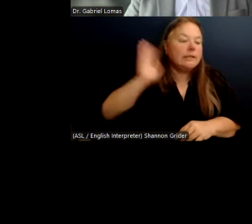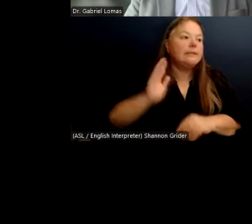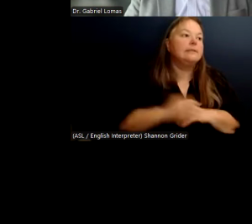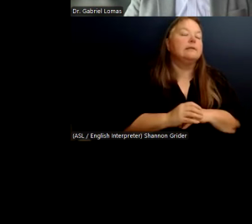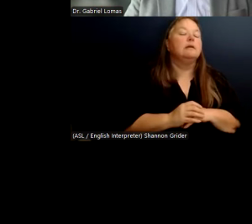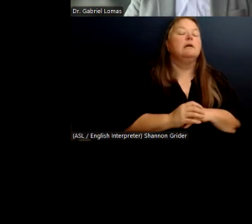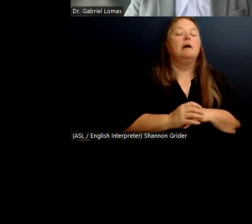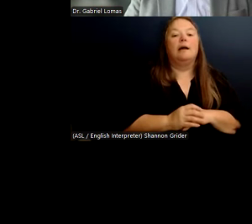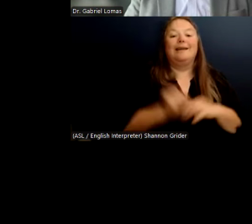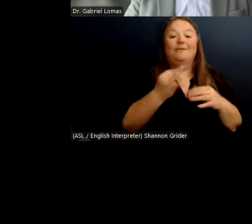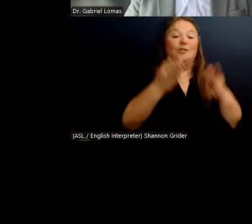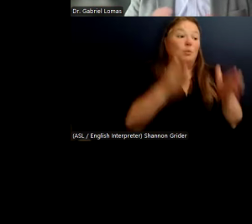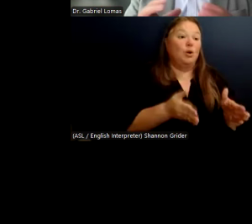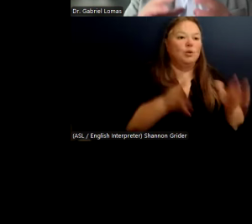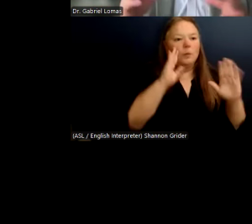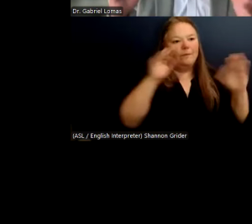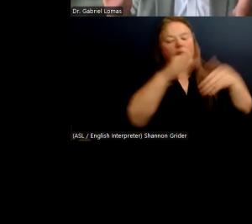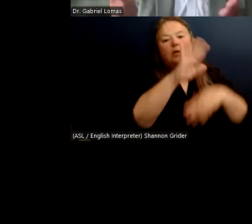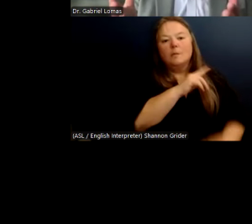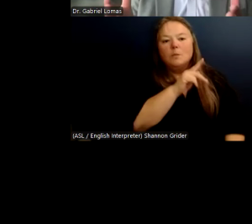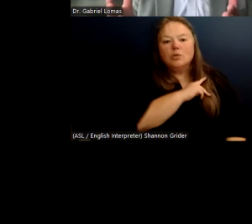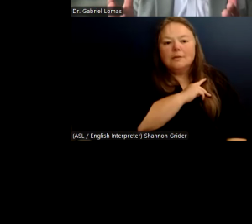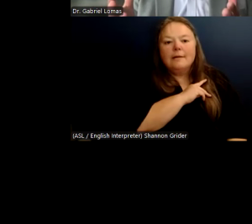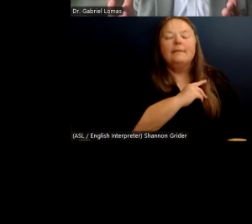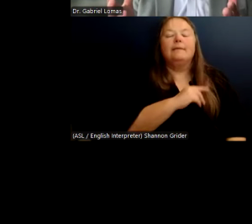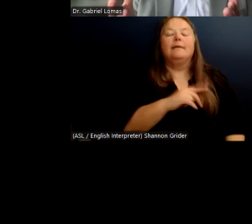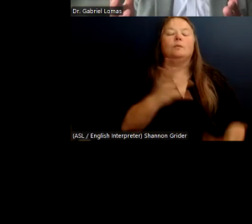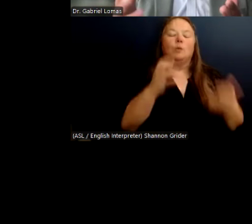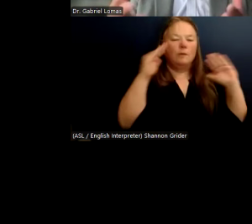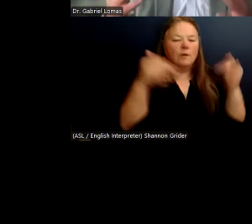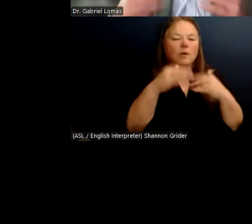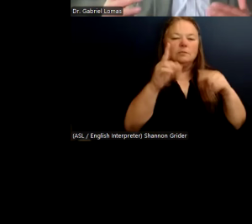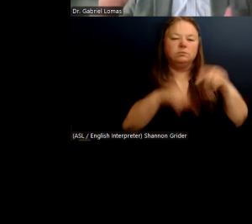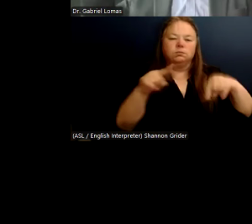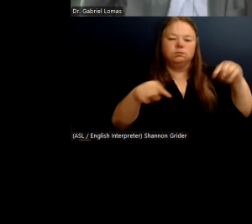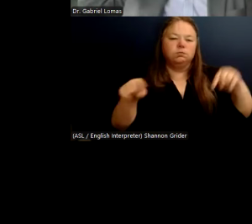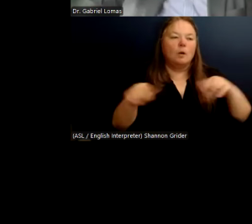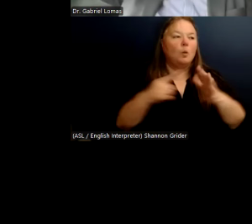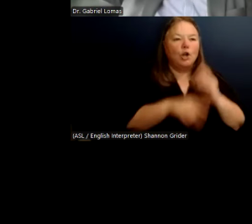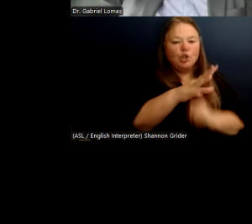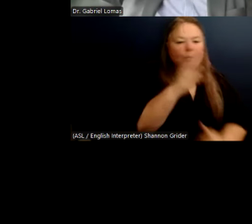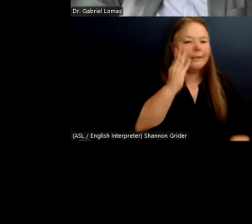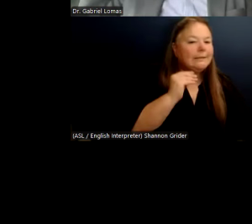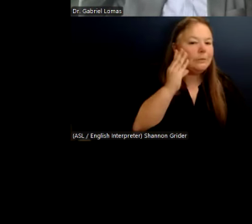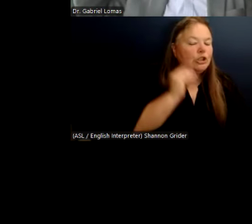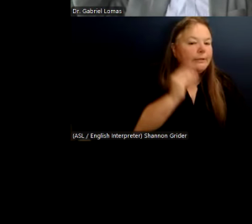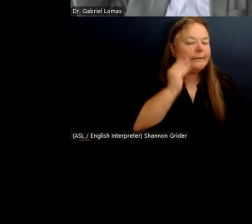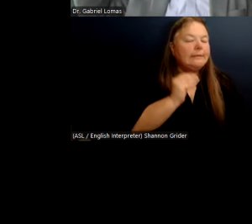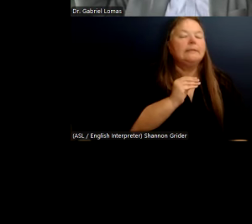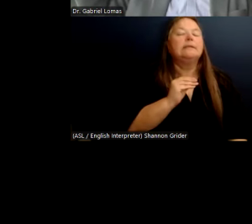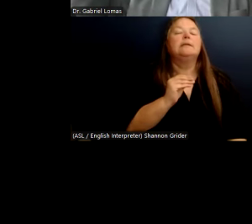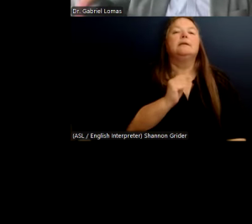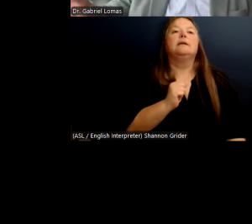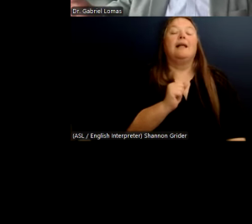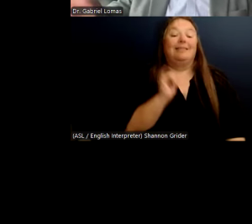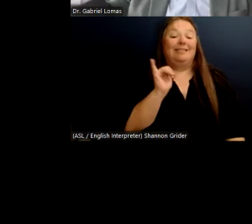If it's an adult, we'd focus on their personality, and then we'd want to focus in on other areas too, like what have they experienced, and that would be this